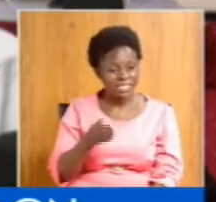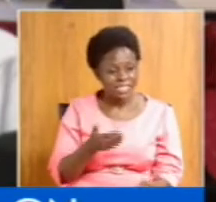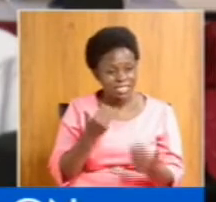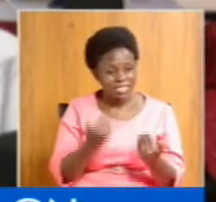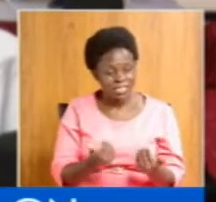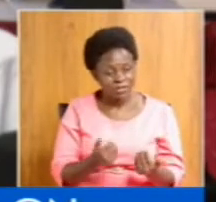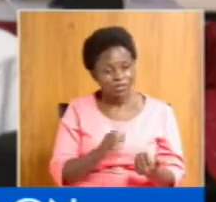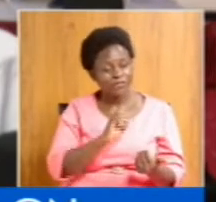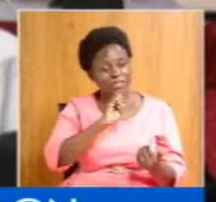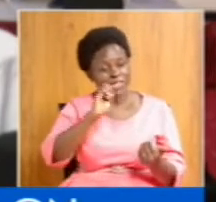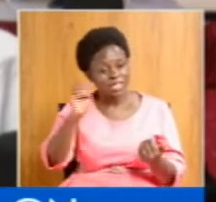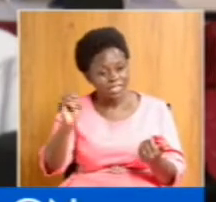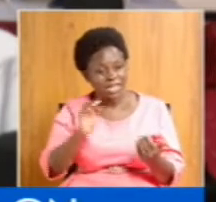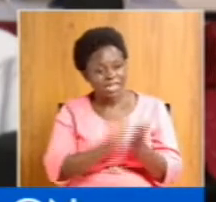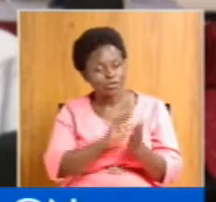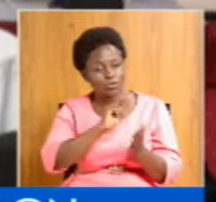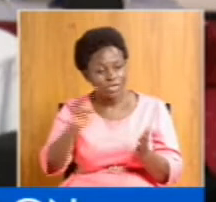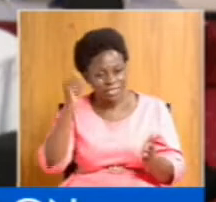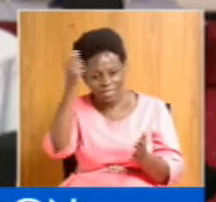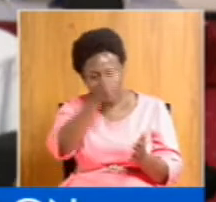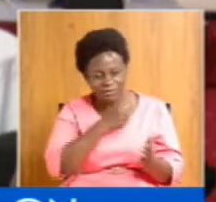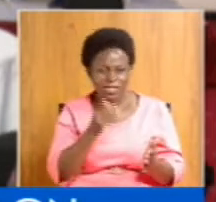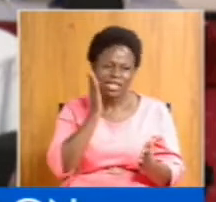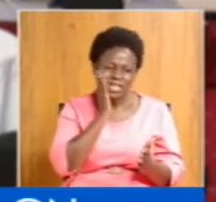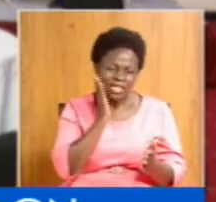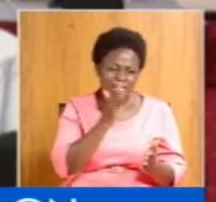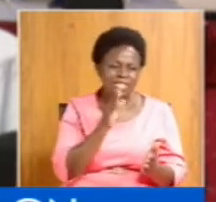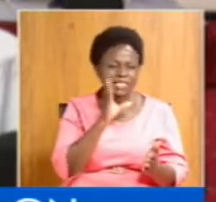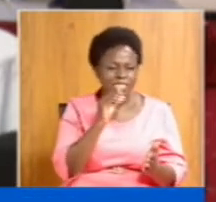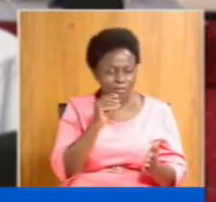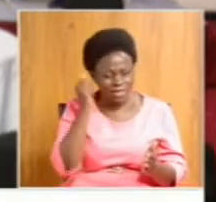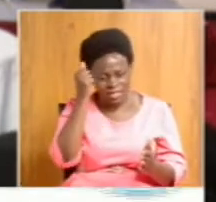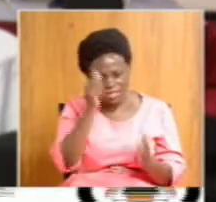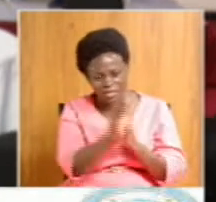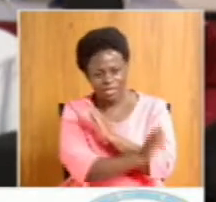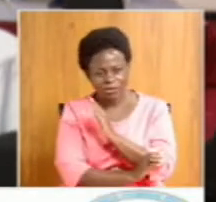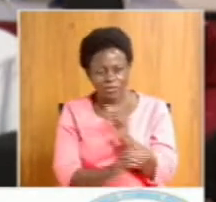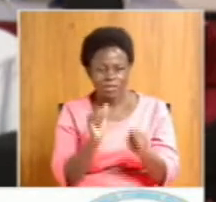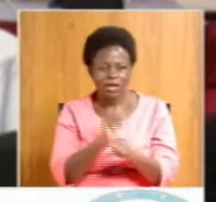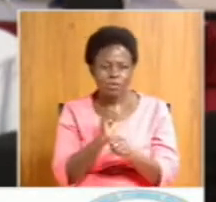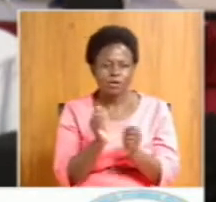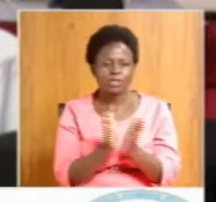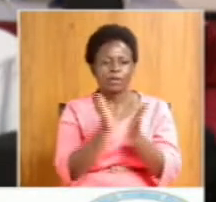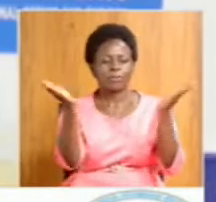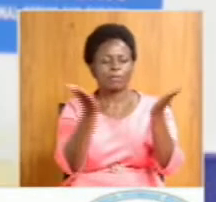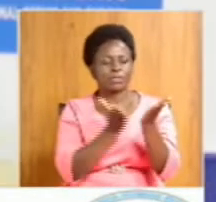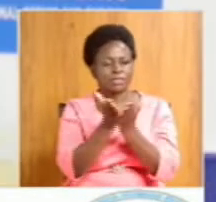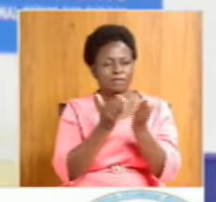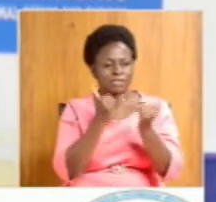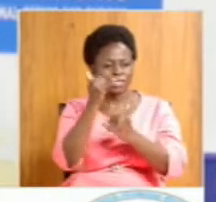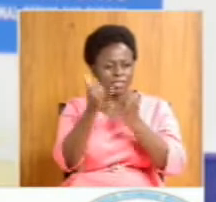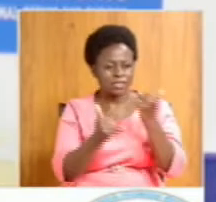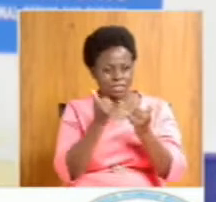East and West Africa, English-speaking countries. I work with Public Services International. We're